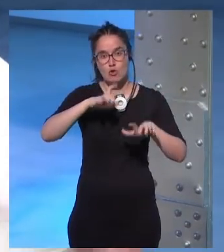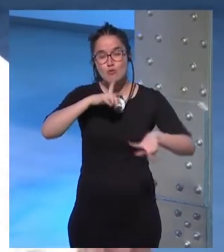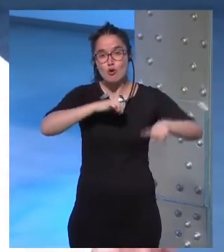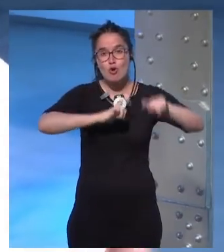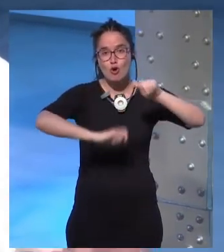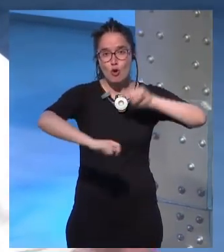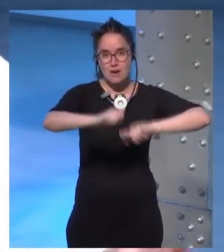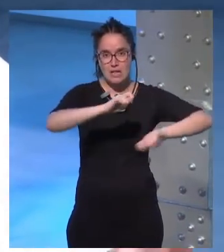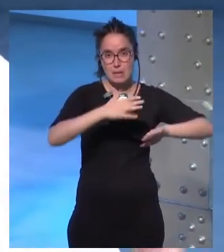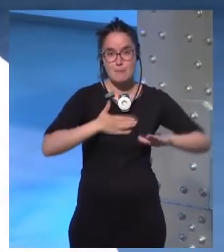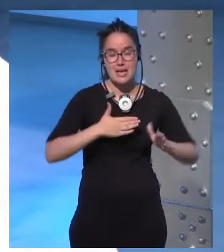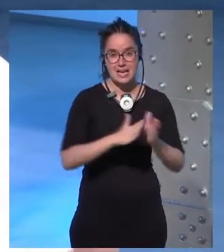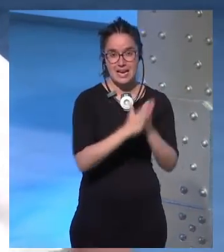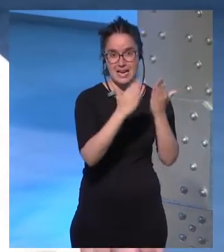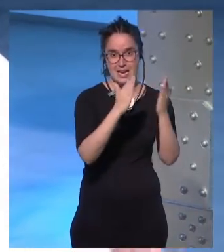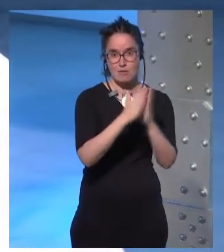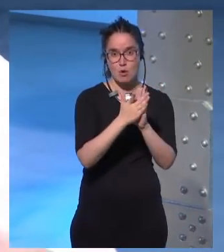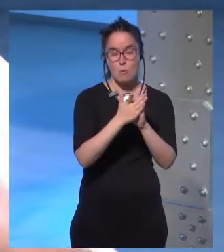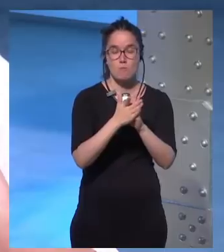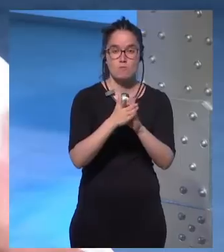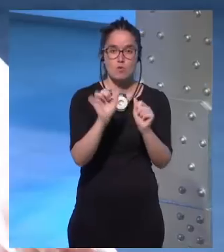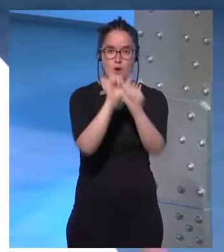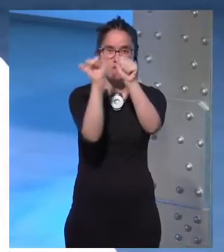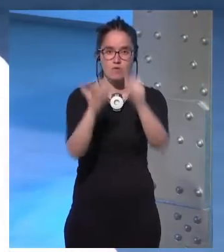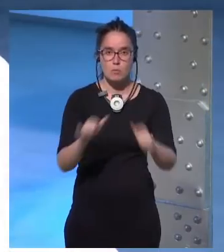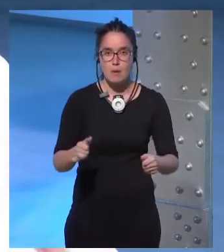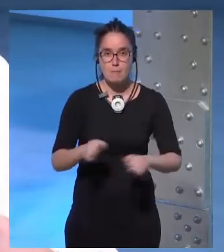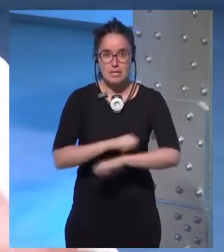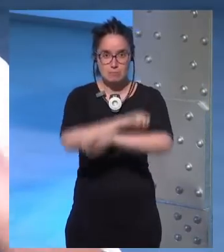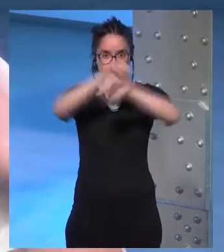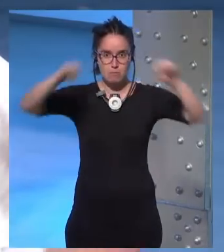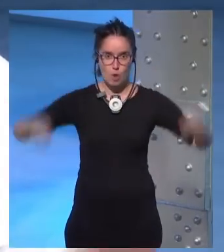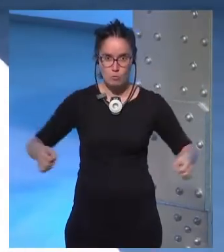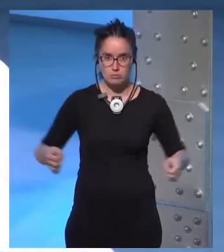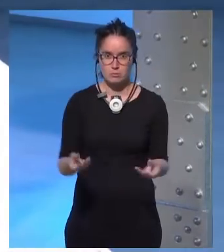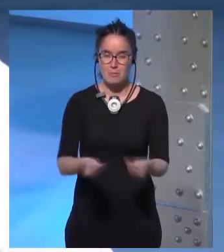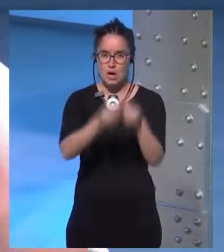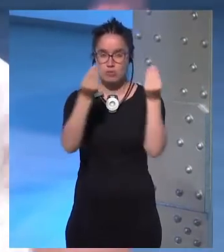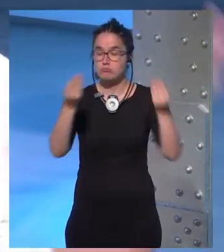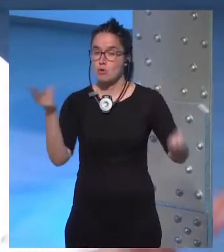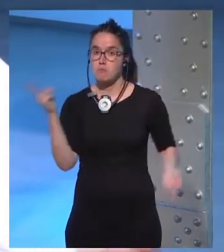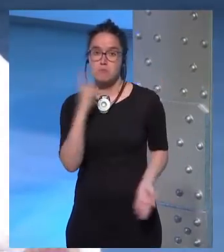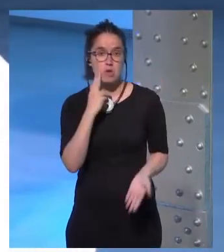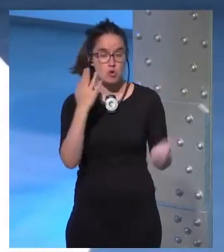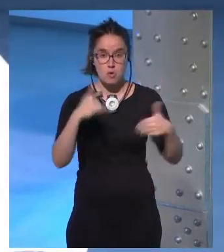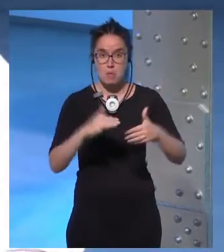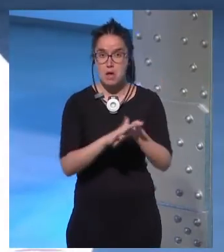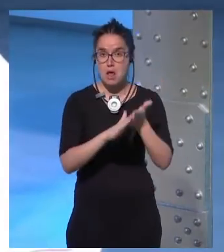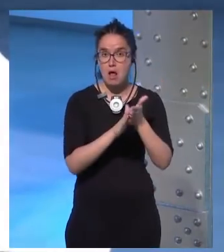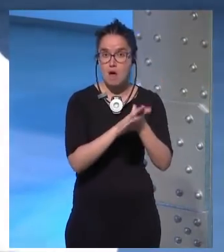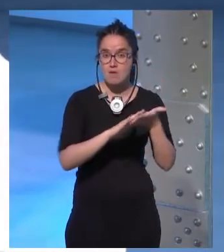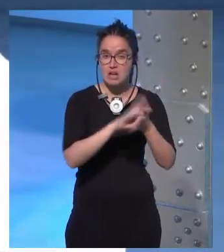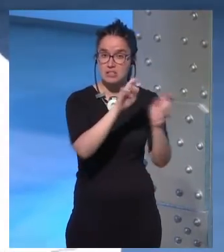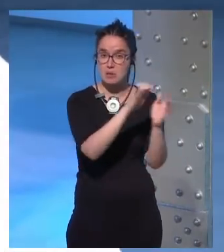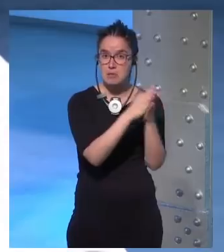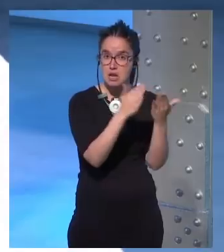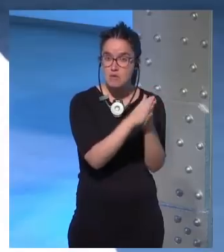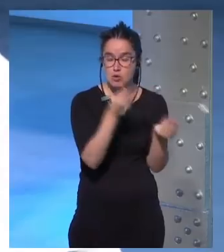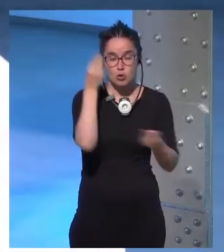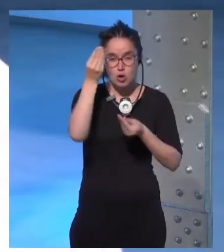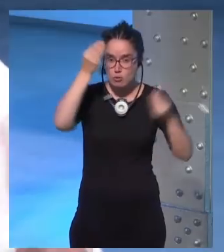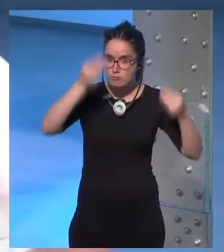more robustly, I think, than certainly many other authors, and I'm not afraid to talk about my work or what I feel I'm good at or anything like that.